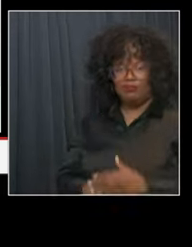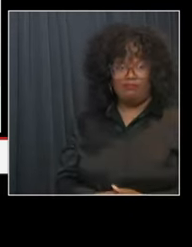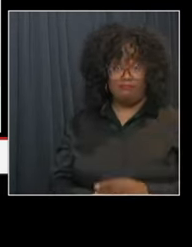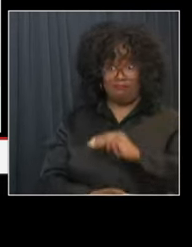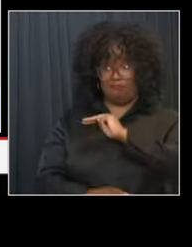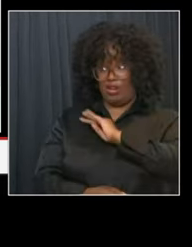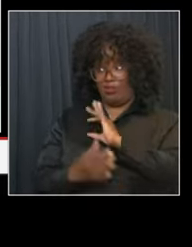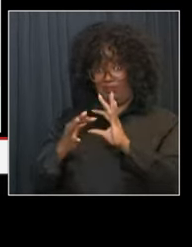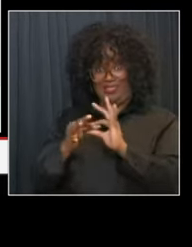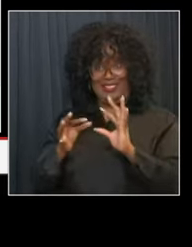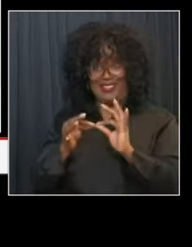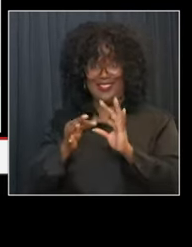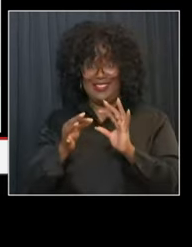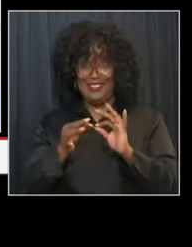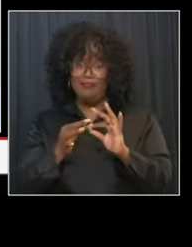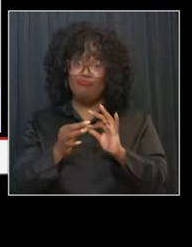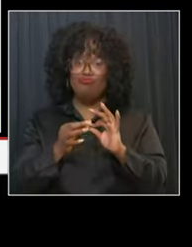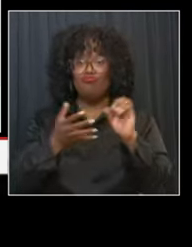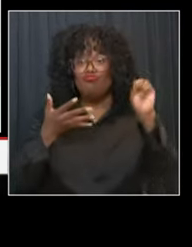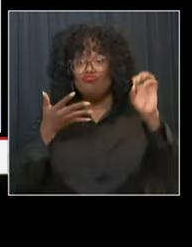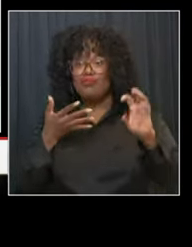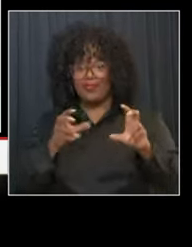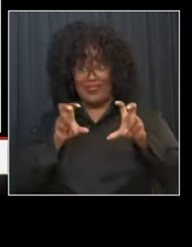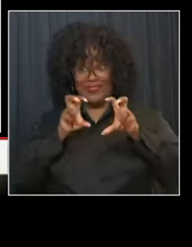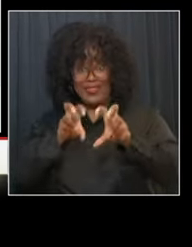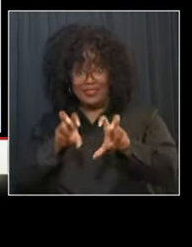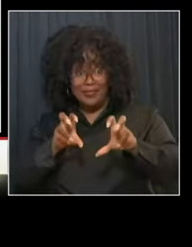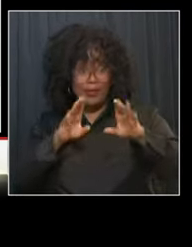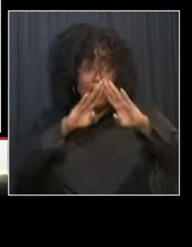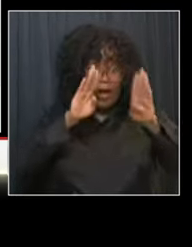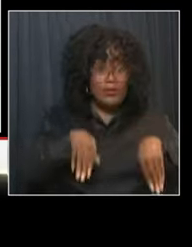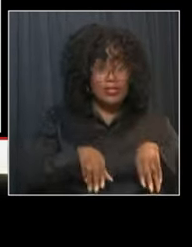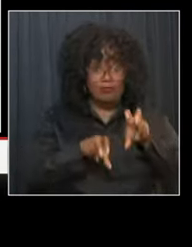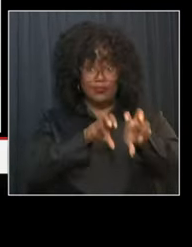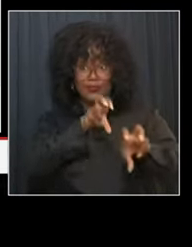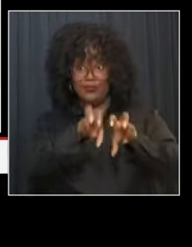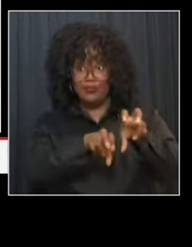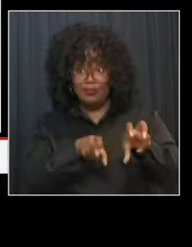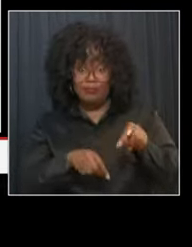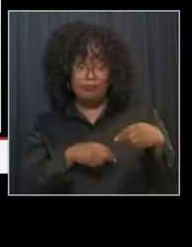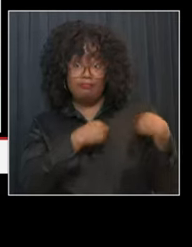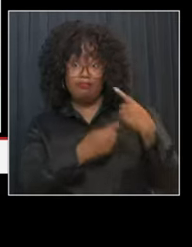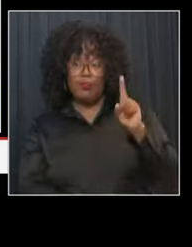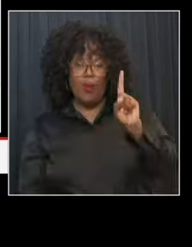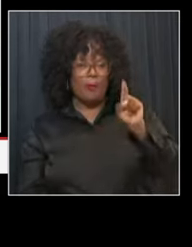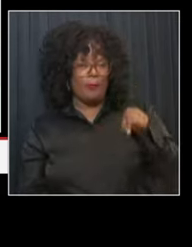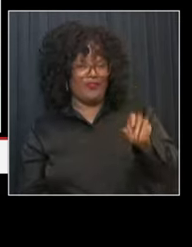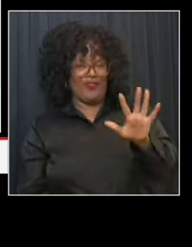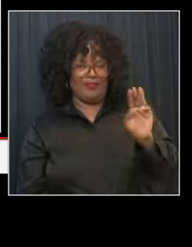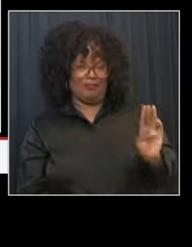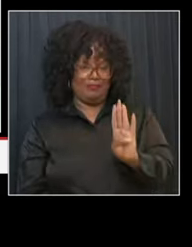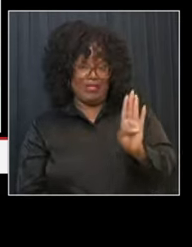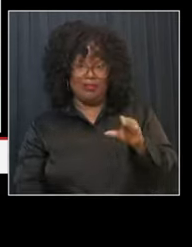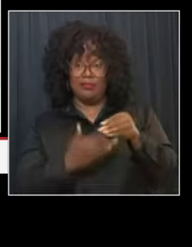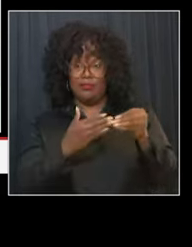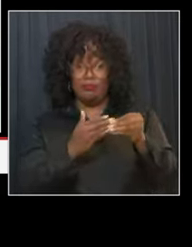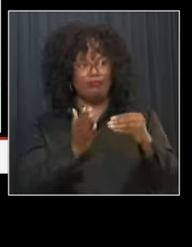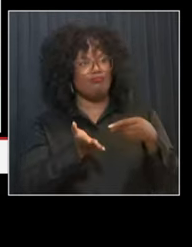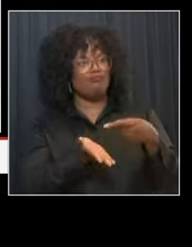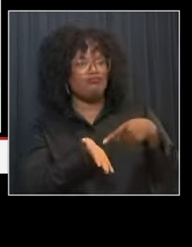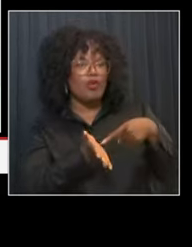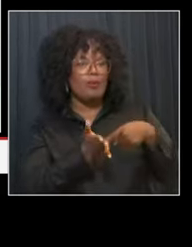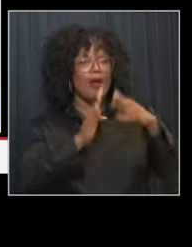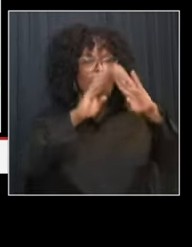DC has invested more than $1.5 billion in affordable housing and housing production. Since 2019 alone,